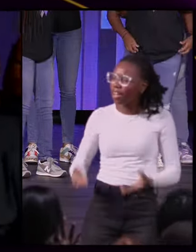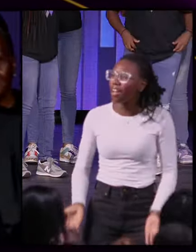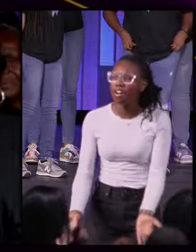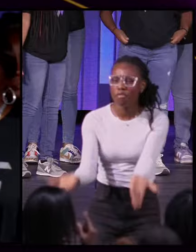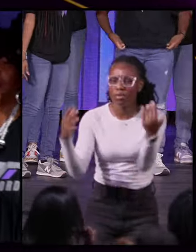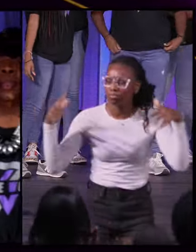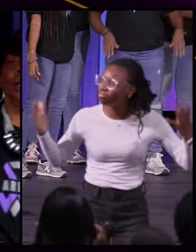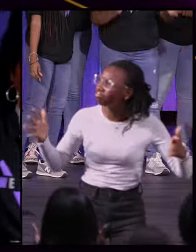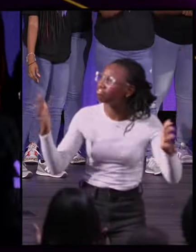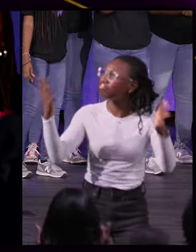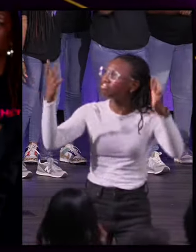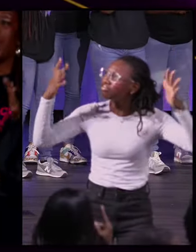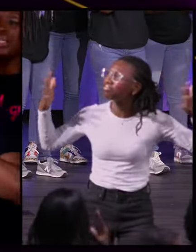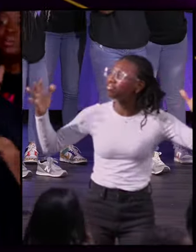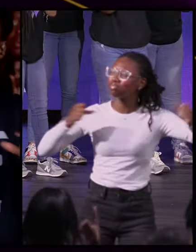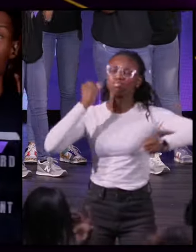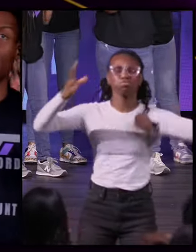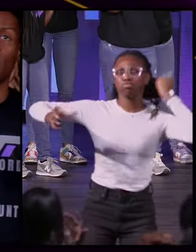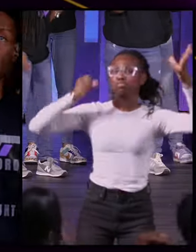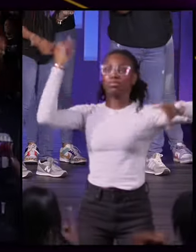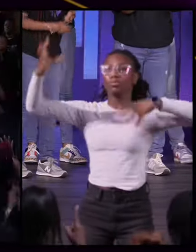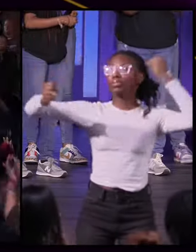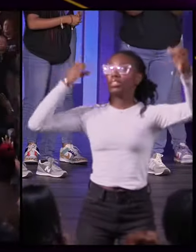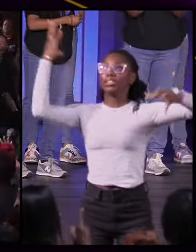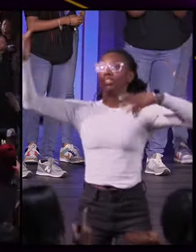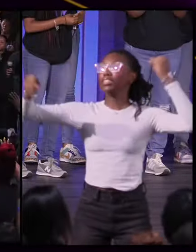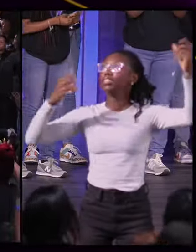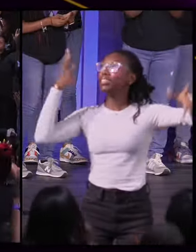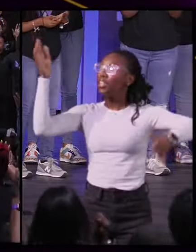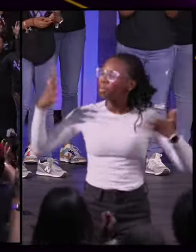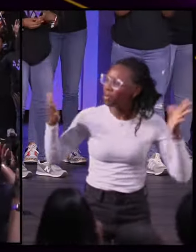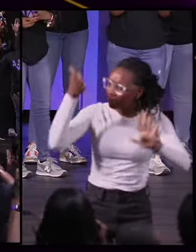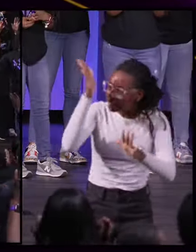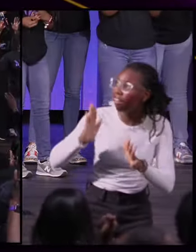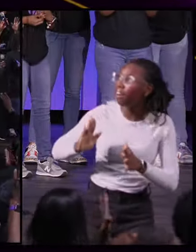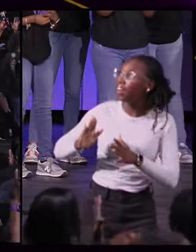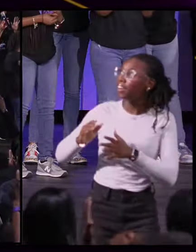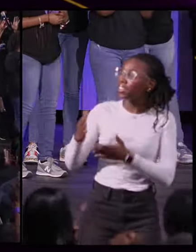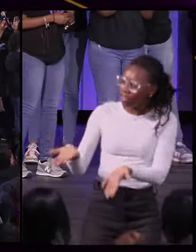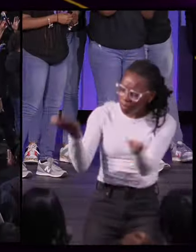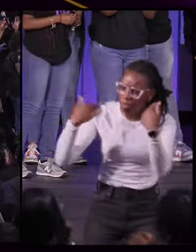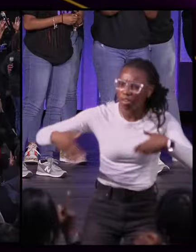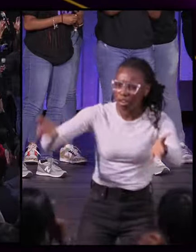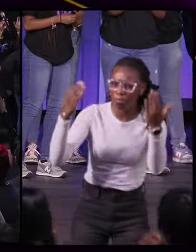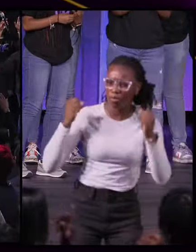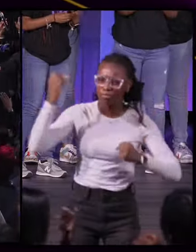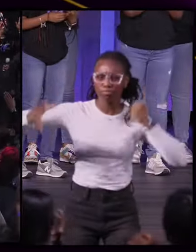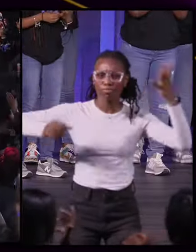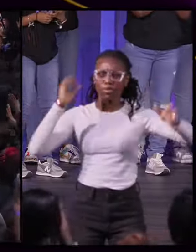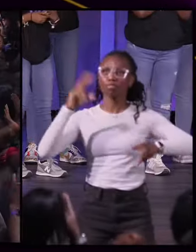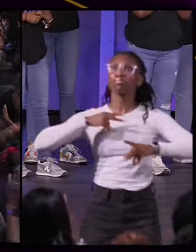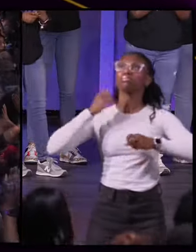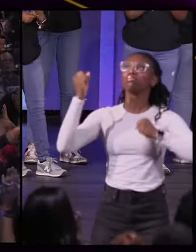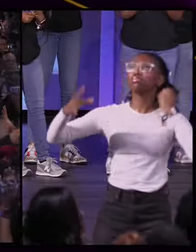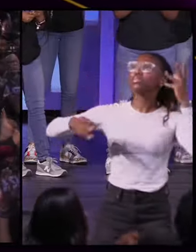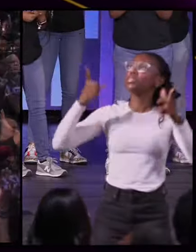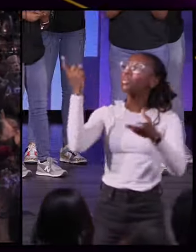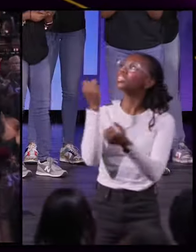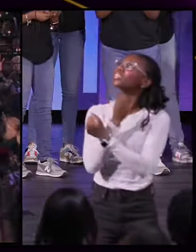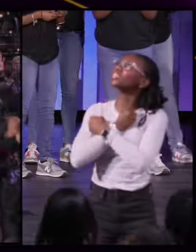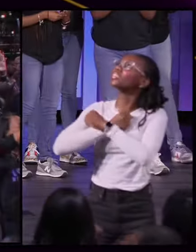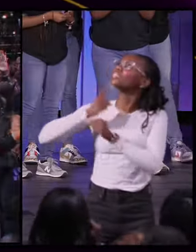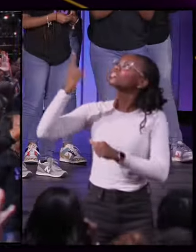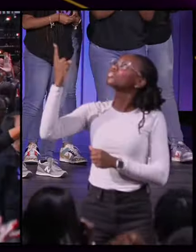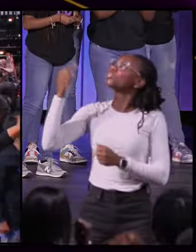need mouths to be open. Let the redeemed of the Lord say so. Come on, lift up your voice. We love you.